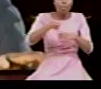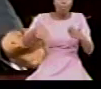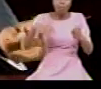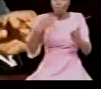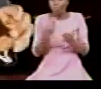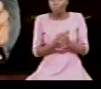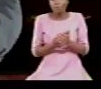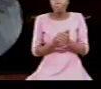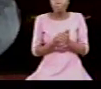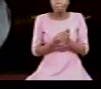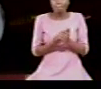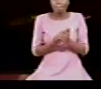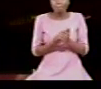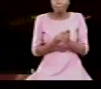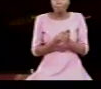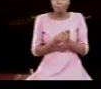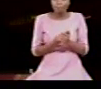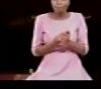Let me digress.